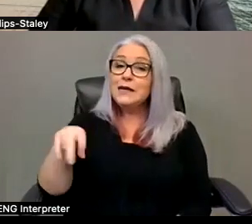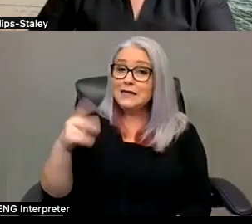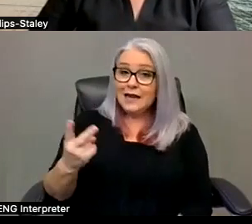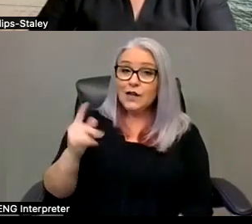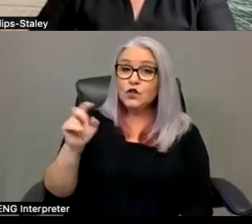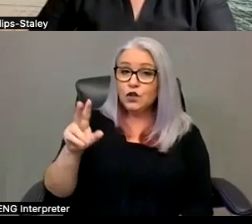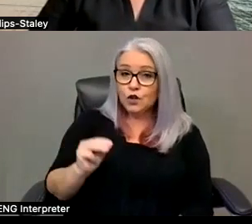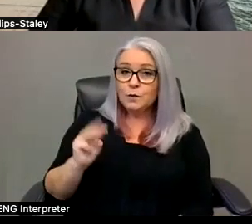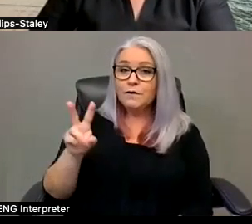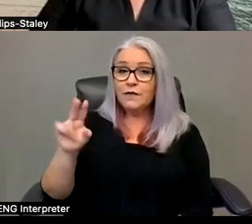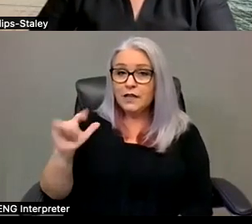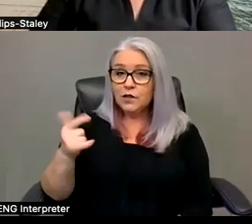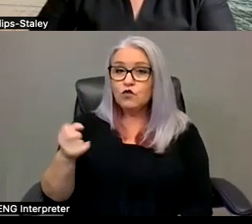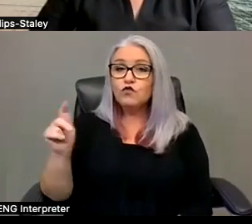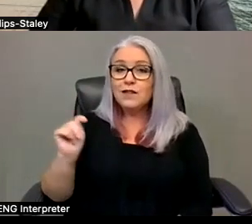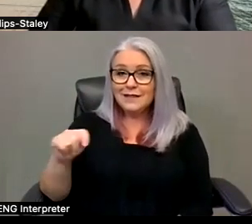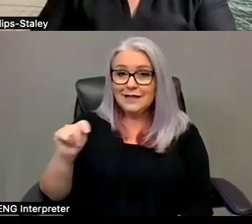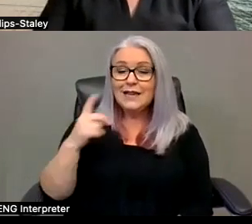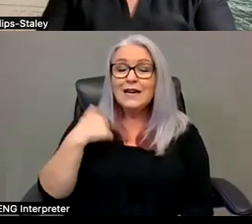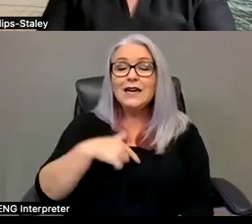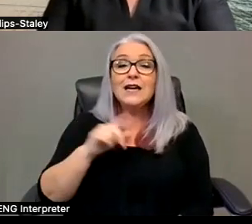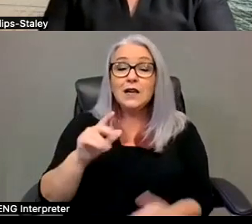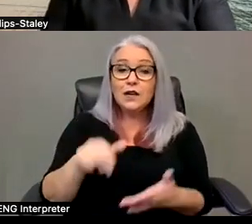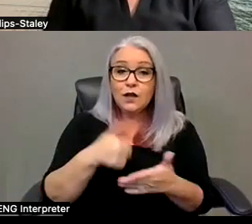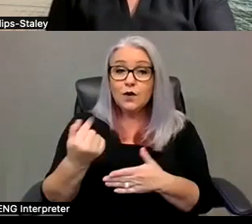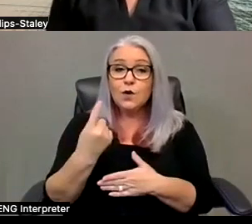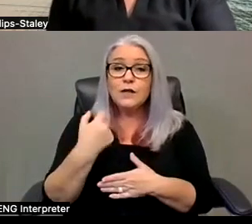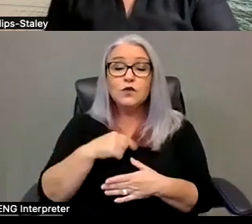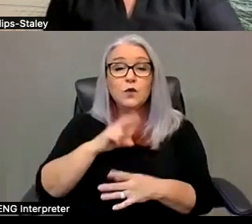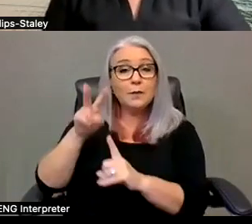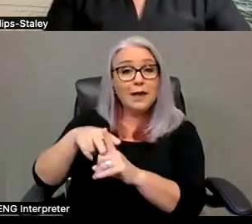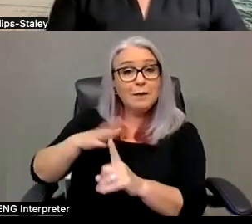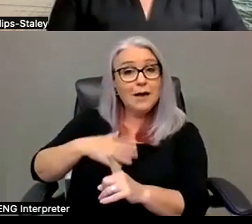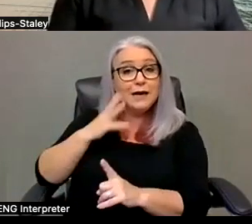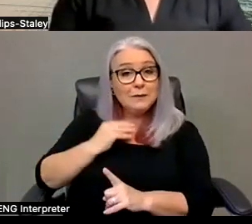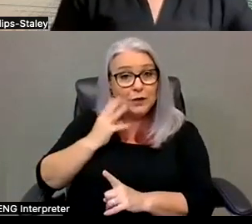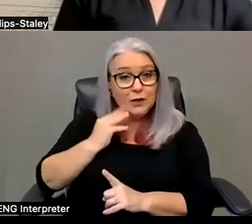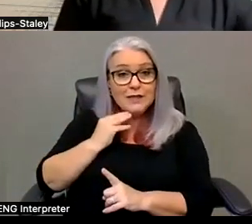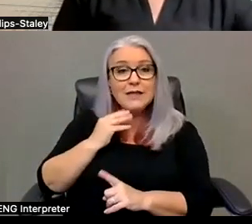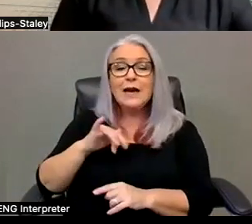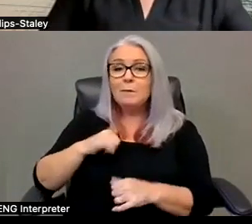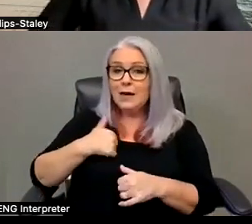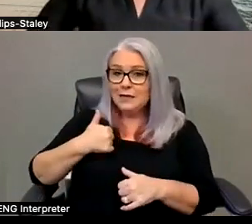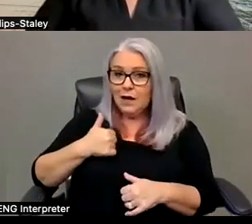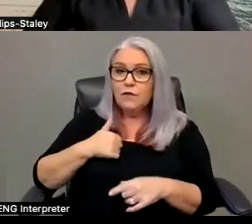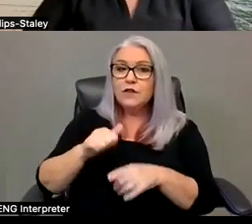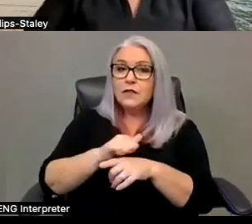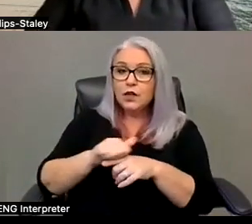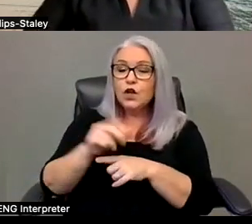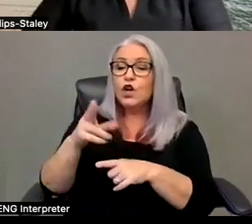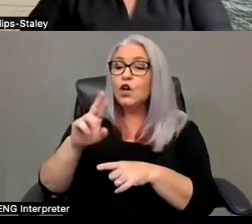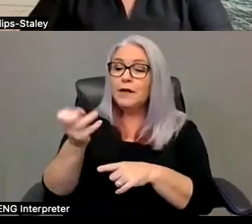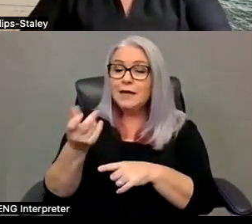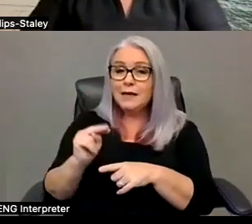trustee. I seek another term on the board to continue to apply my experience and perspective as a trained architect and urban planner in charting